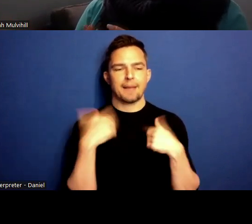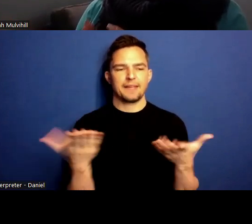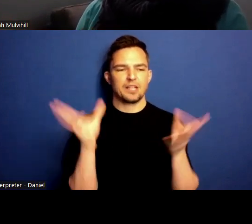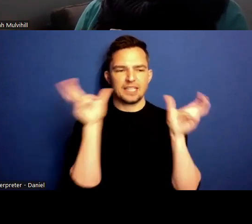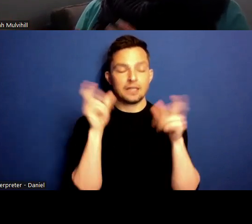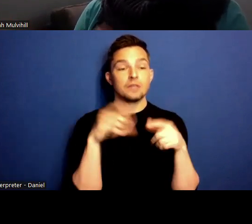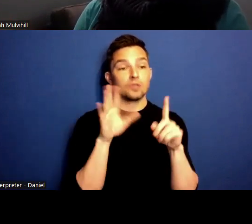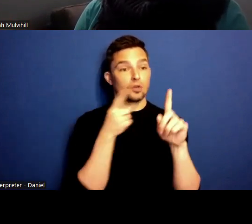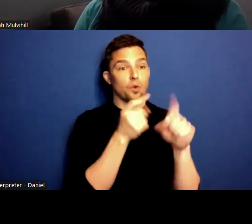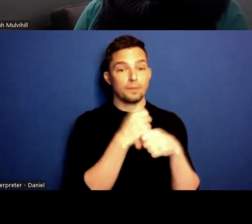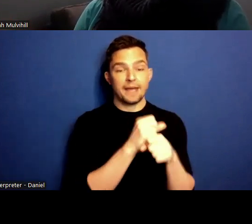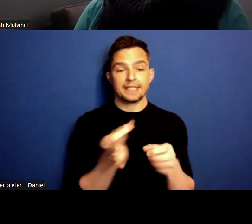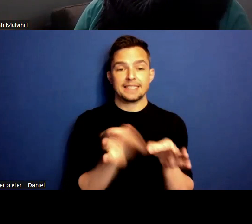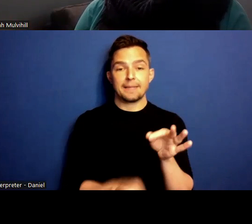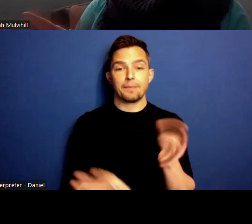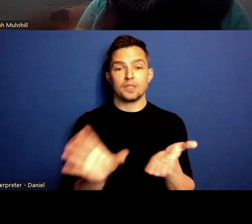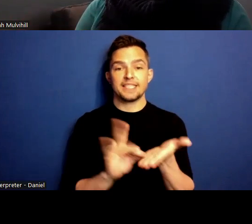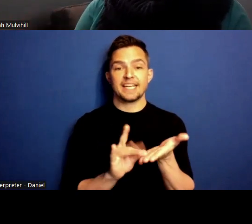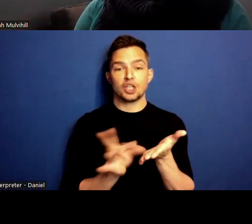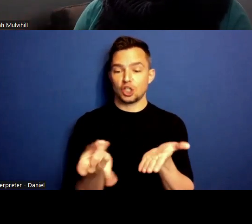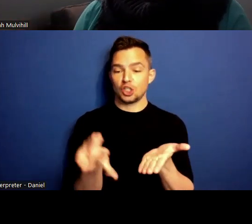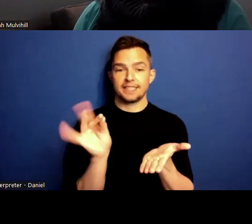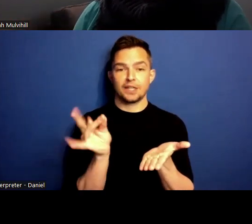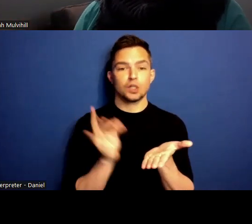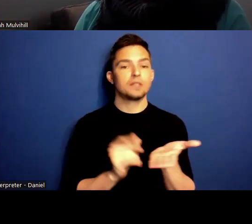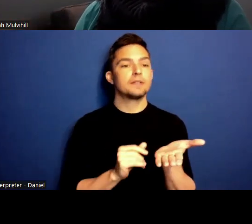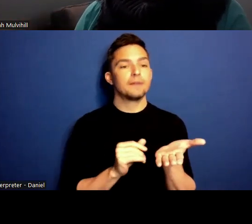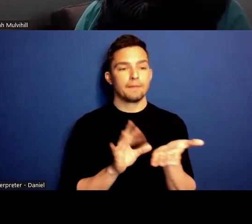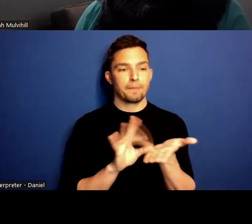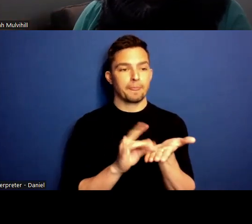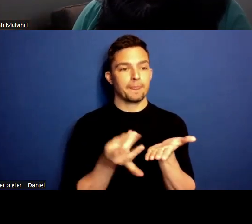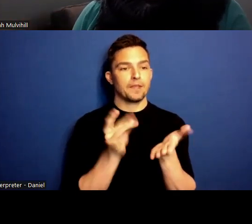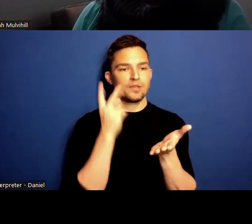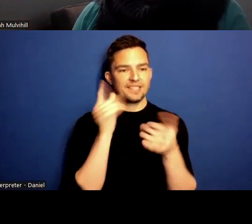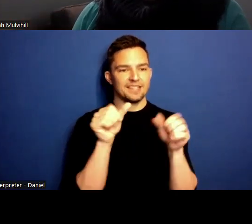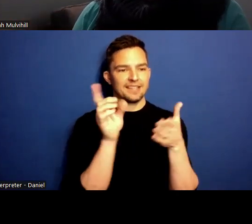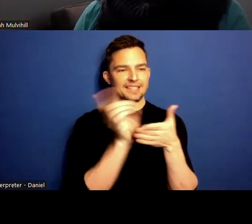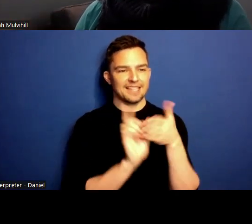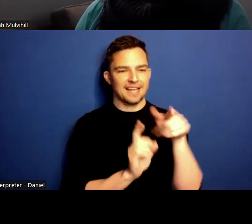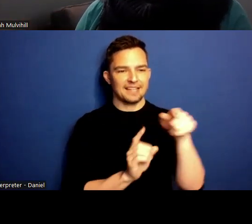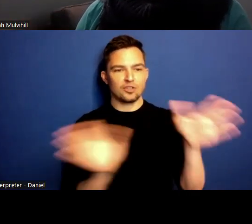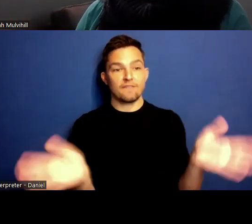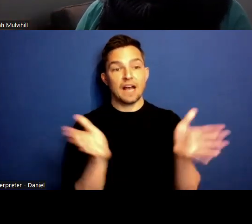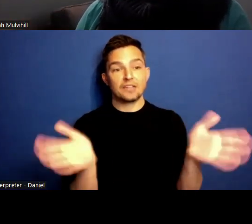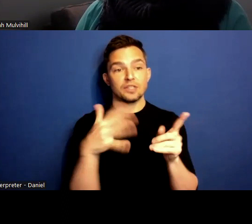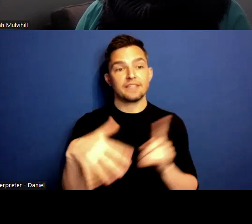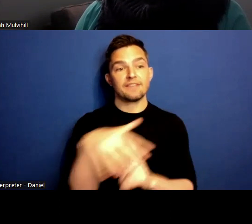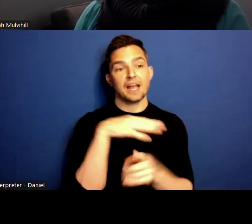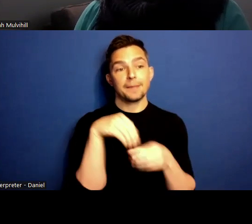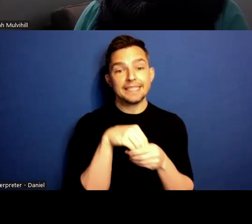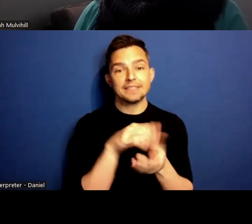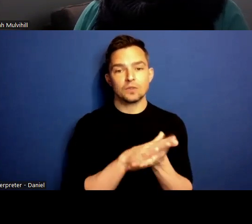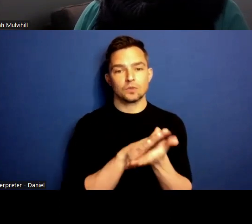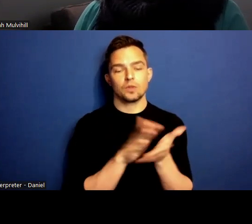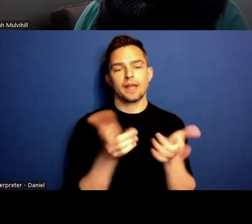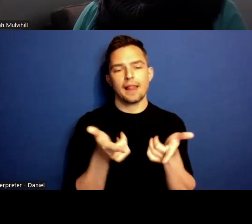create these simple stickers that you can see here with the design to foster an environment within schools that really